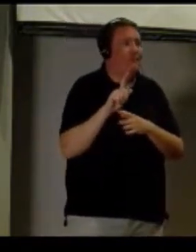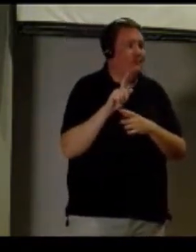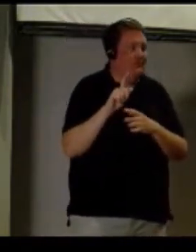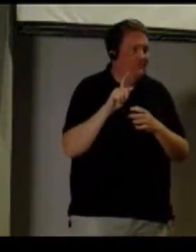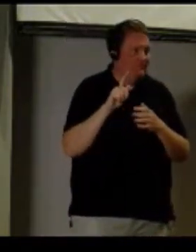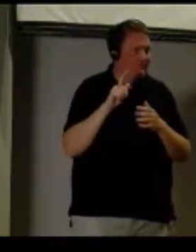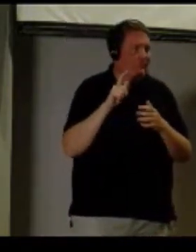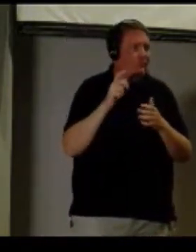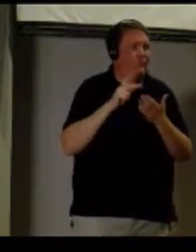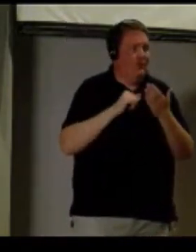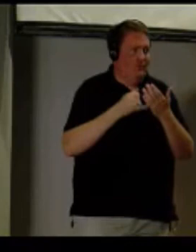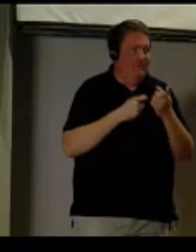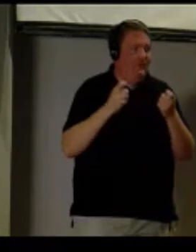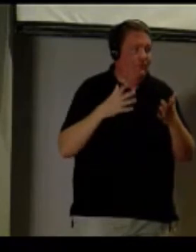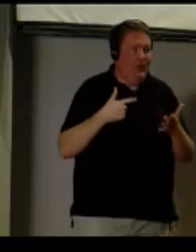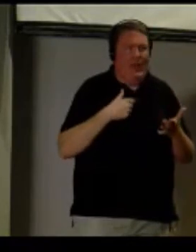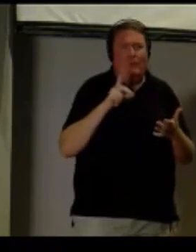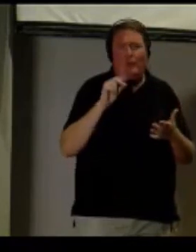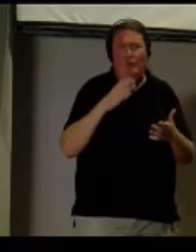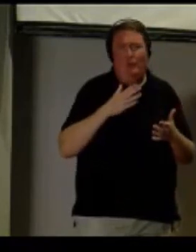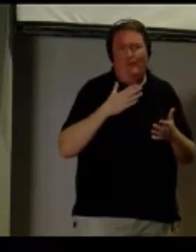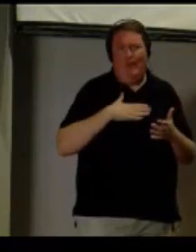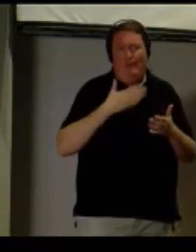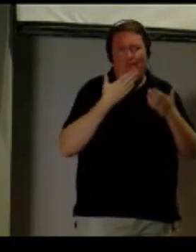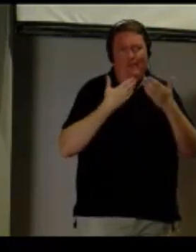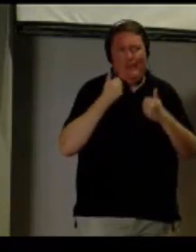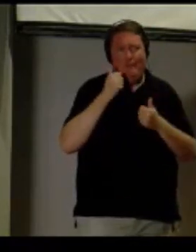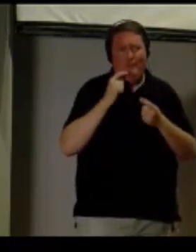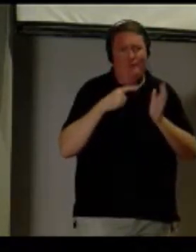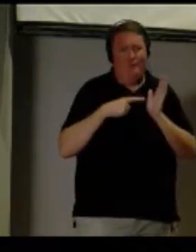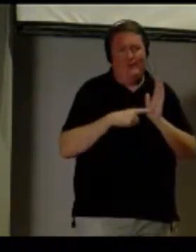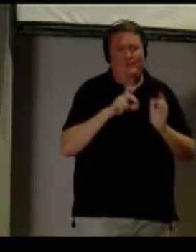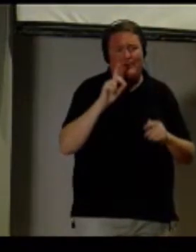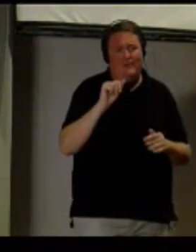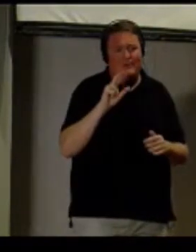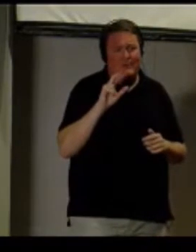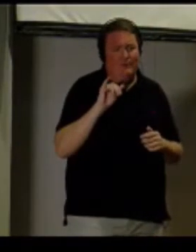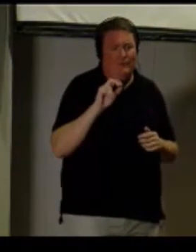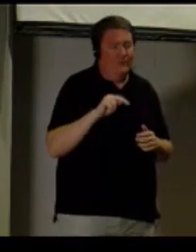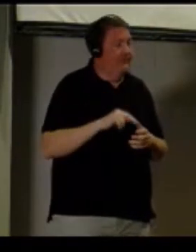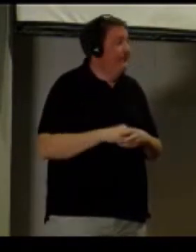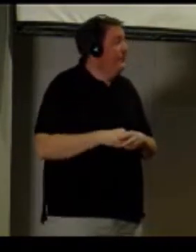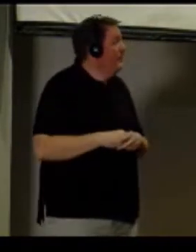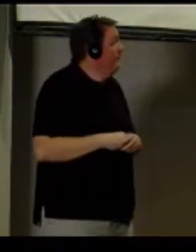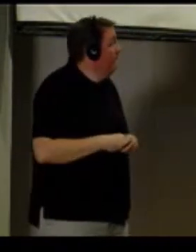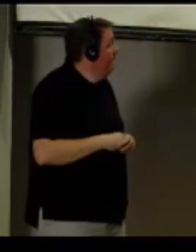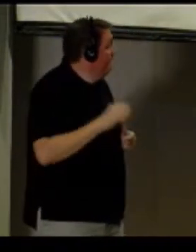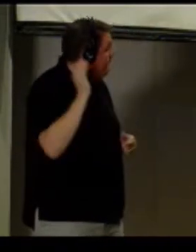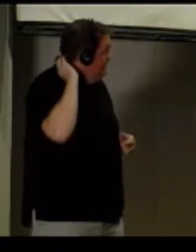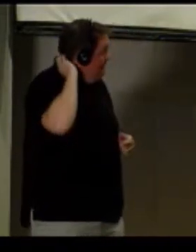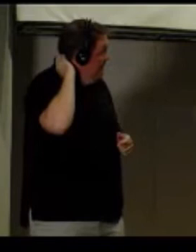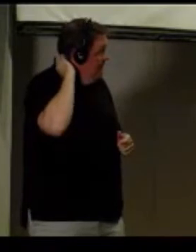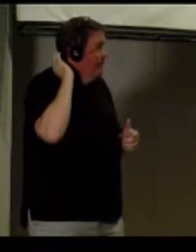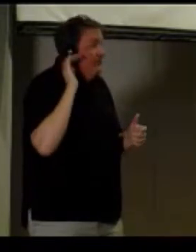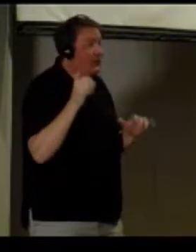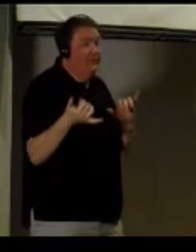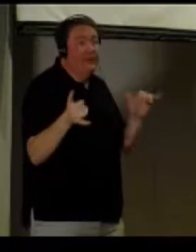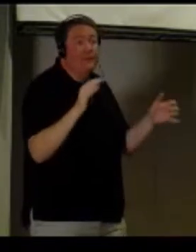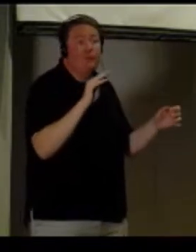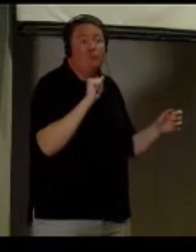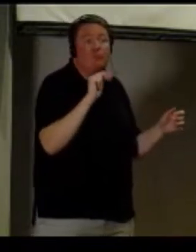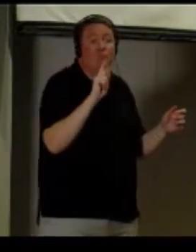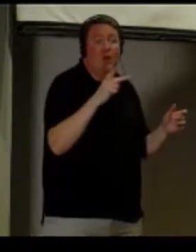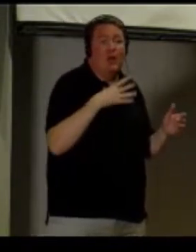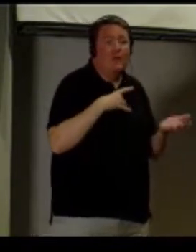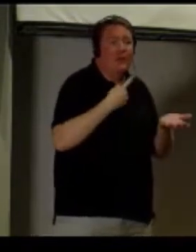So I'll do the best I can to represent Darren. I'd like to talk a little bit, similar to Mark, about the role